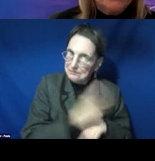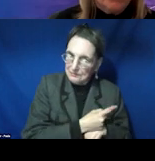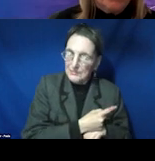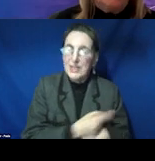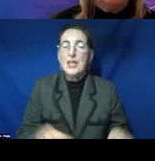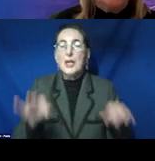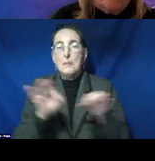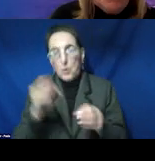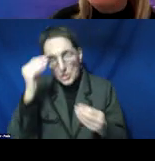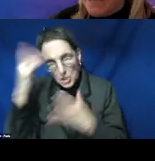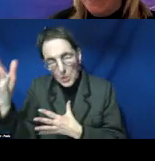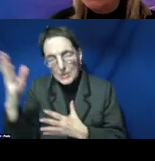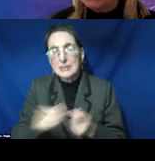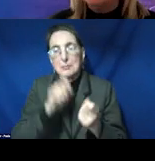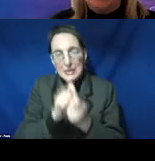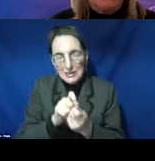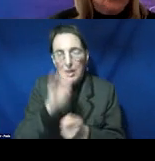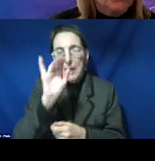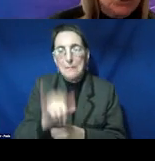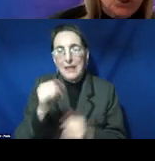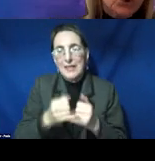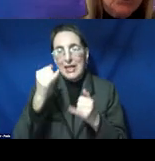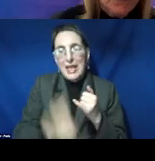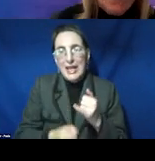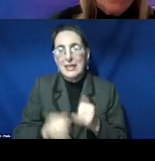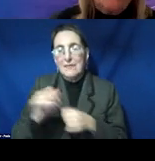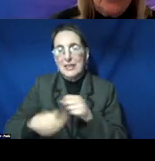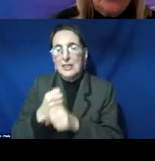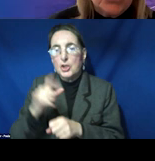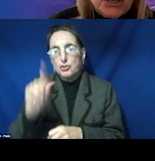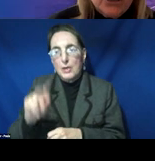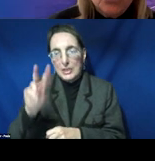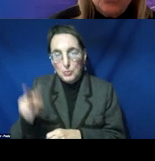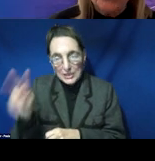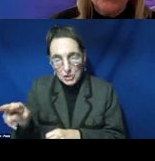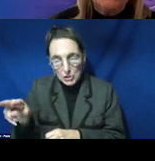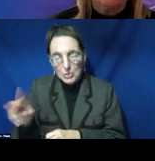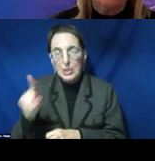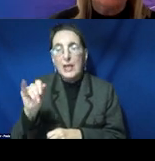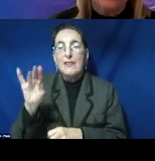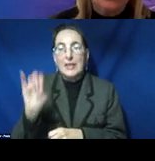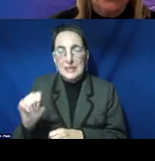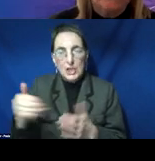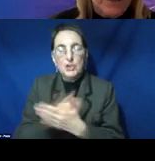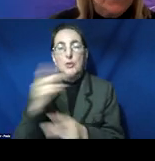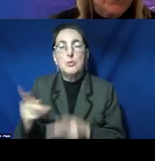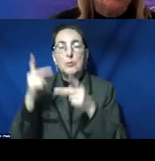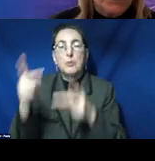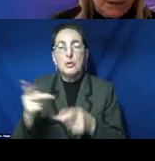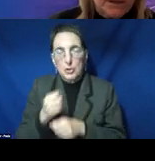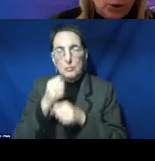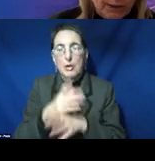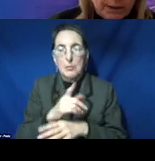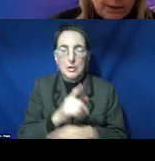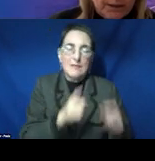specified by the end of 2022 as the date new proposal preparation in Fastlane